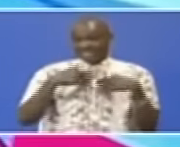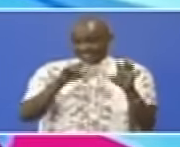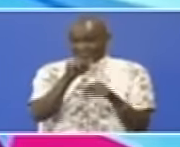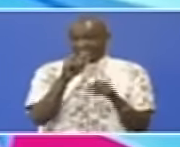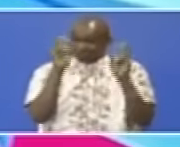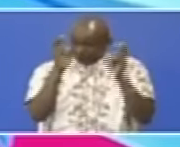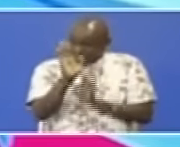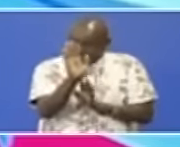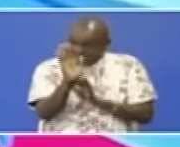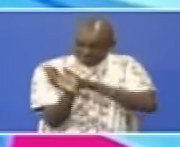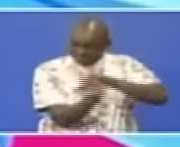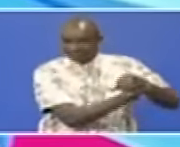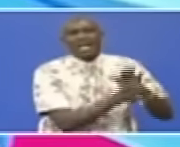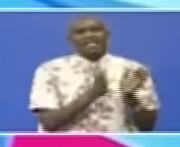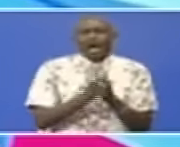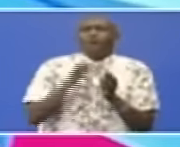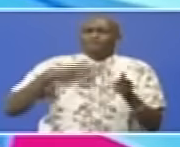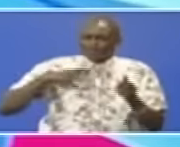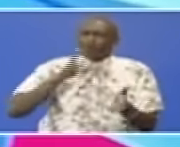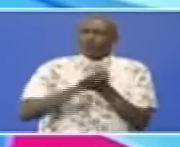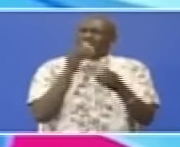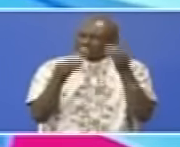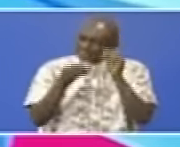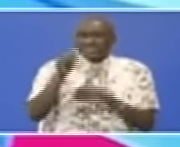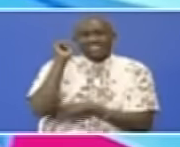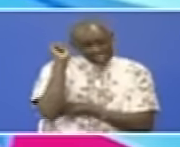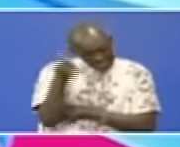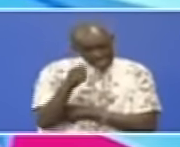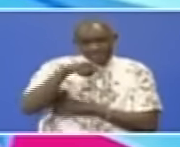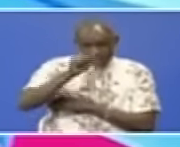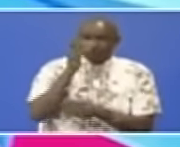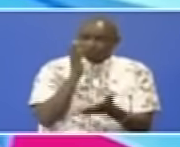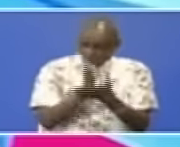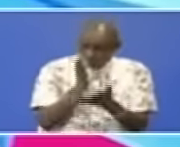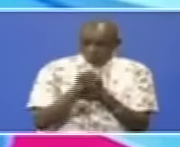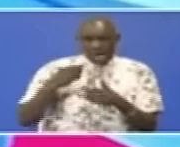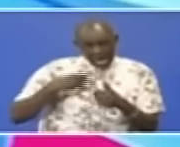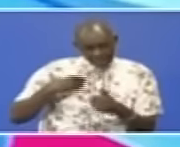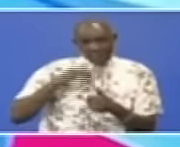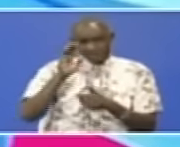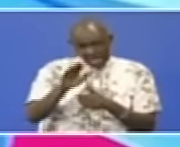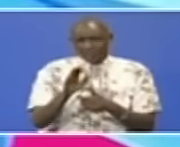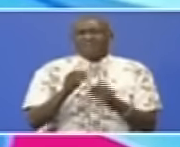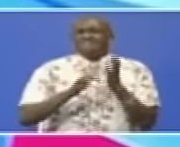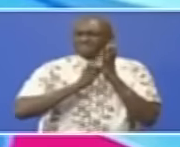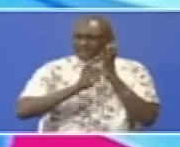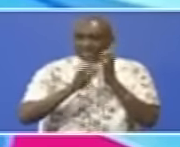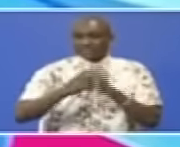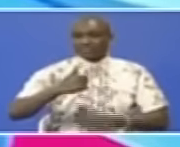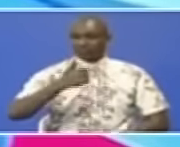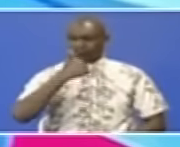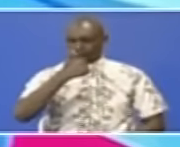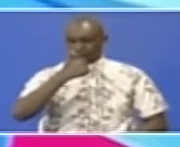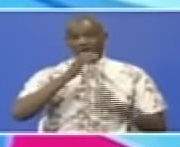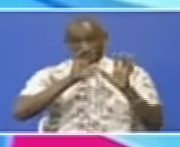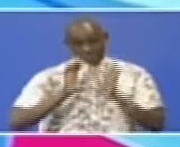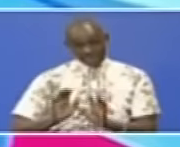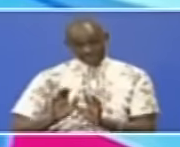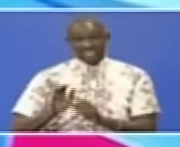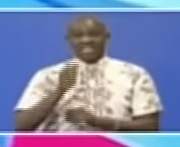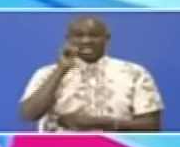there. Now, persons living with disabilities in Kenya are set to get more assistance from the now famous Nikofiti campaign. The